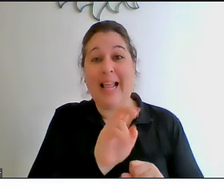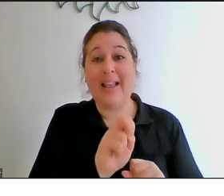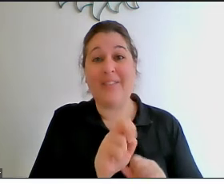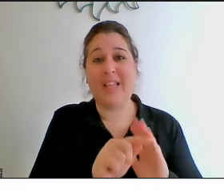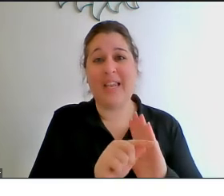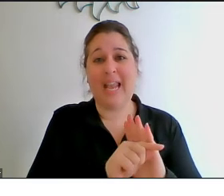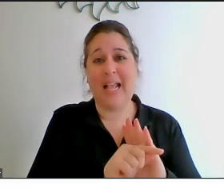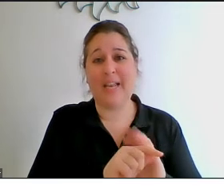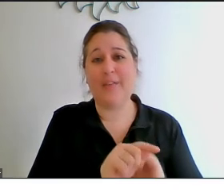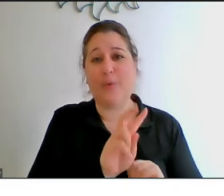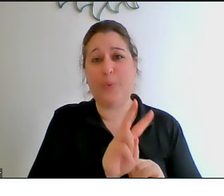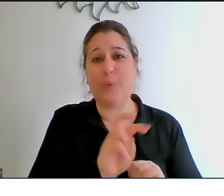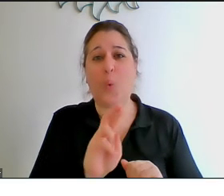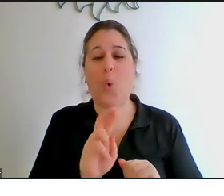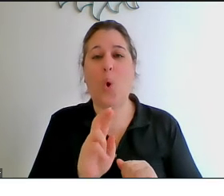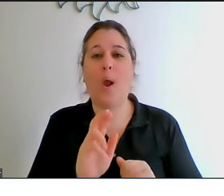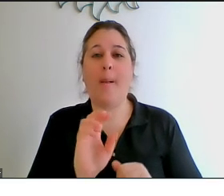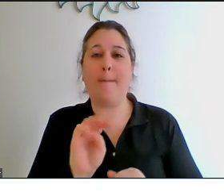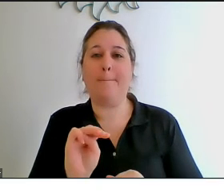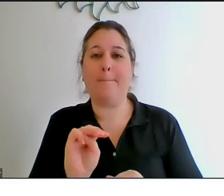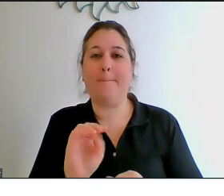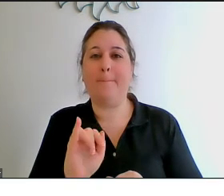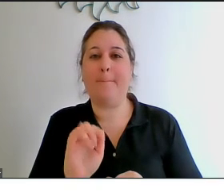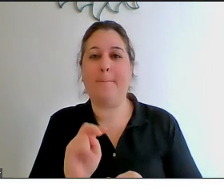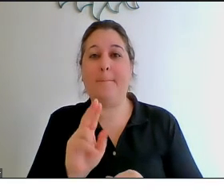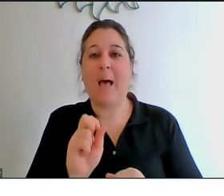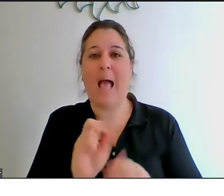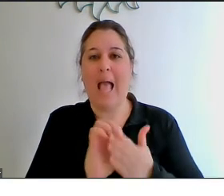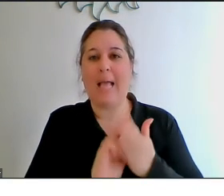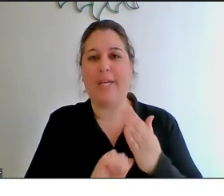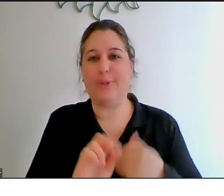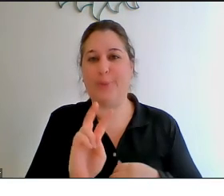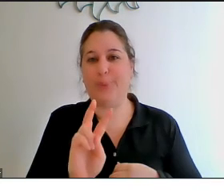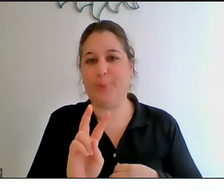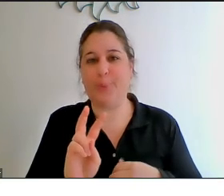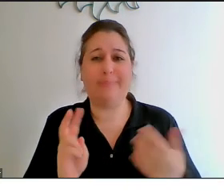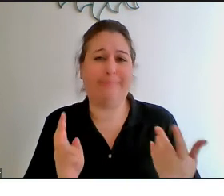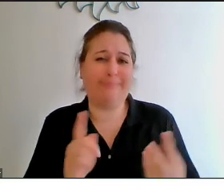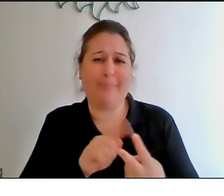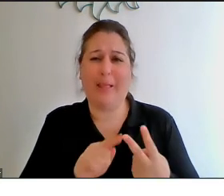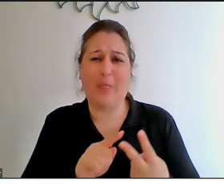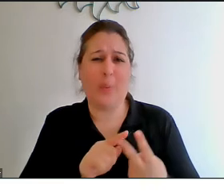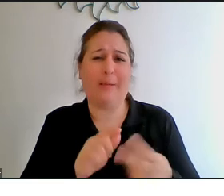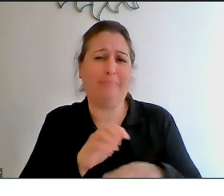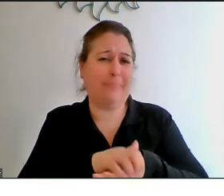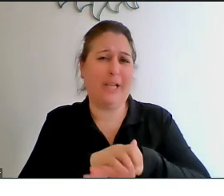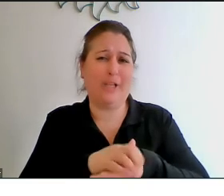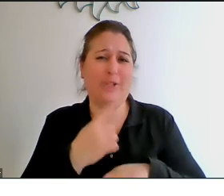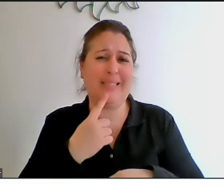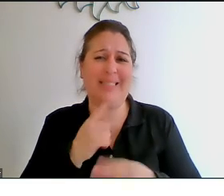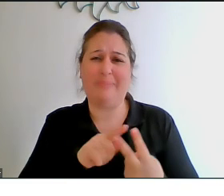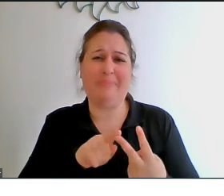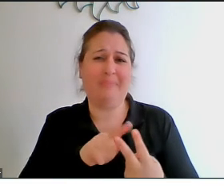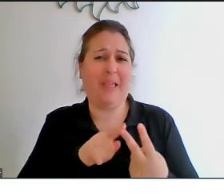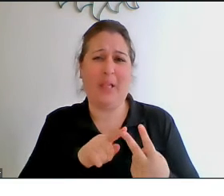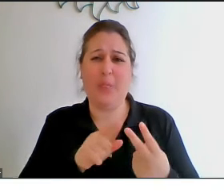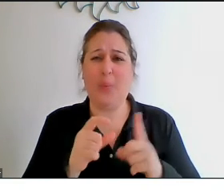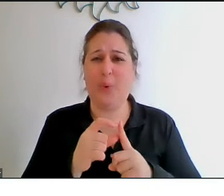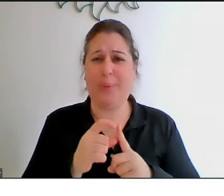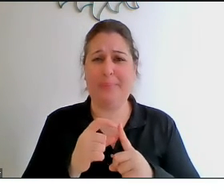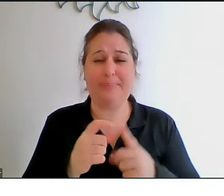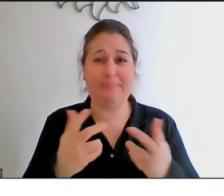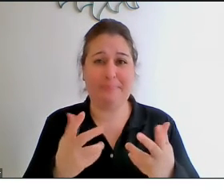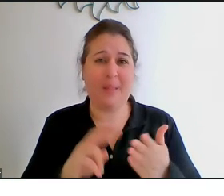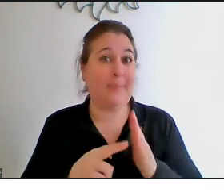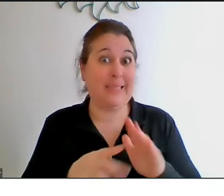way. Okay, you can say it just like that. You can say minus 2 or negative 2. All right, it's the same thing. People talk about the